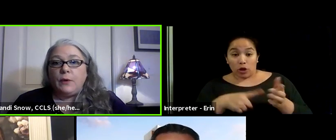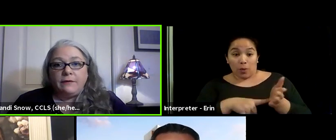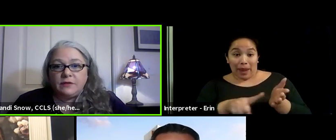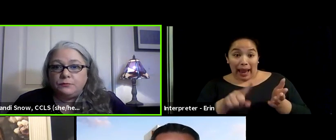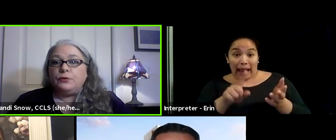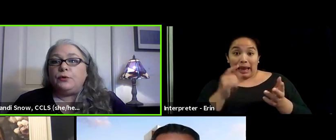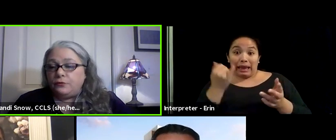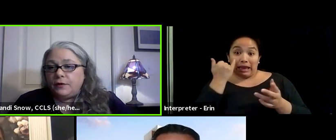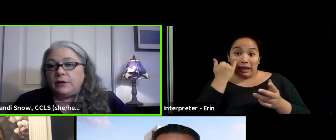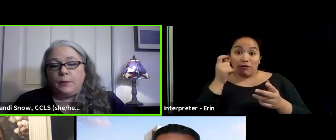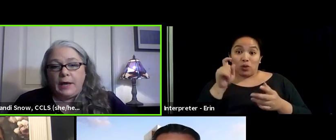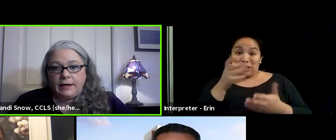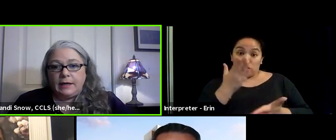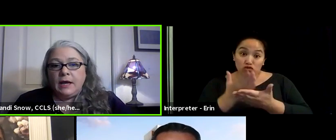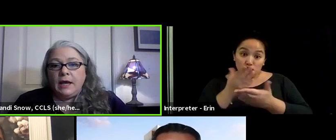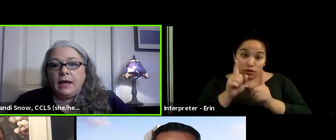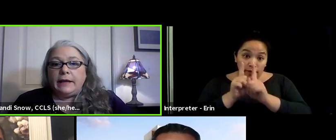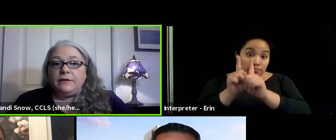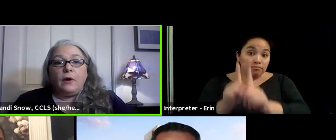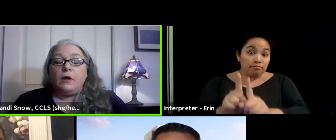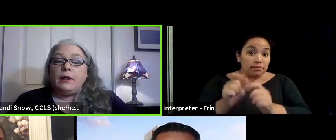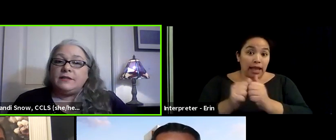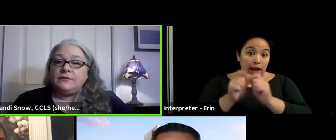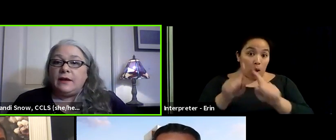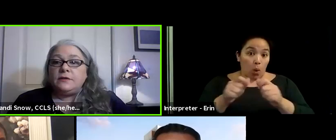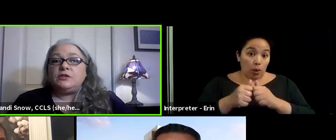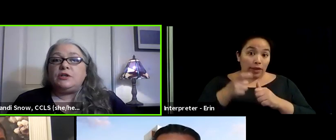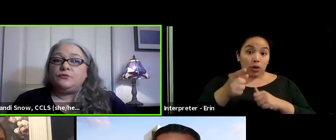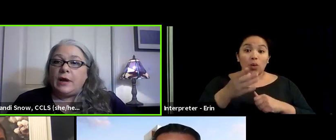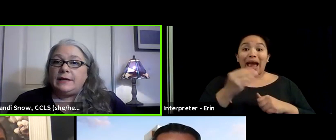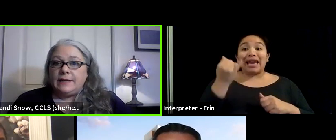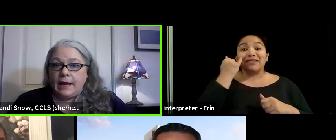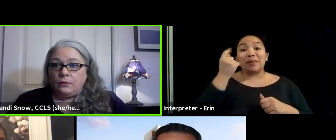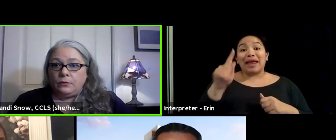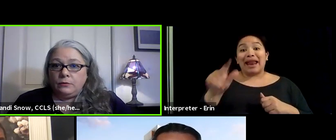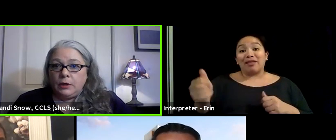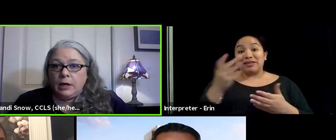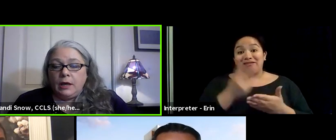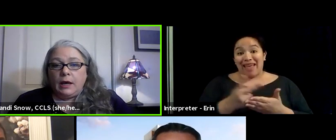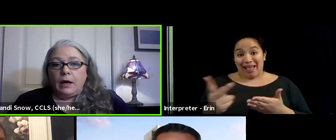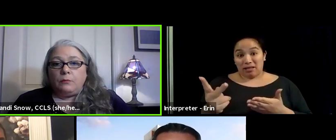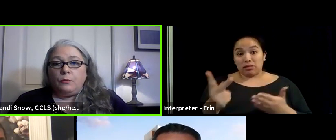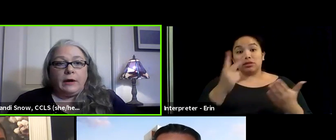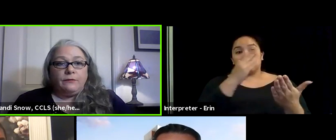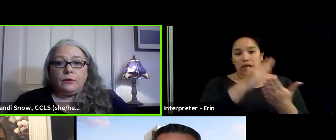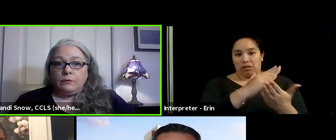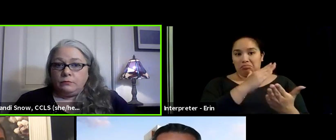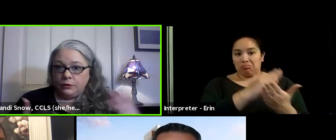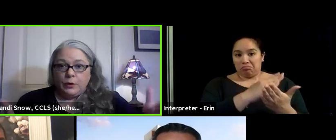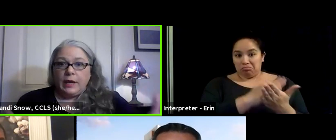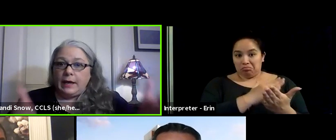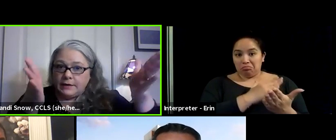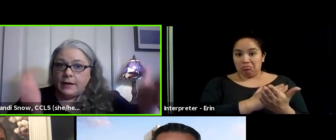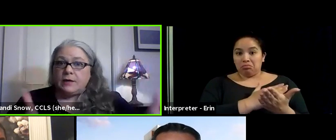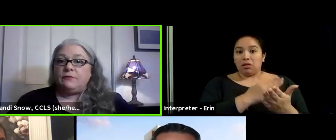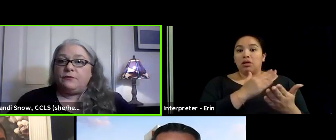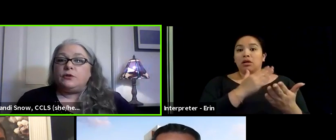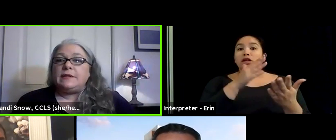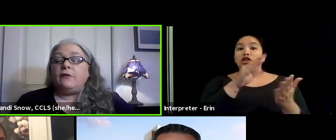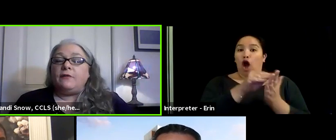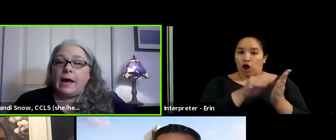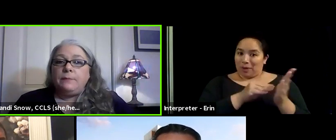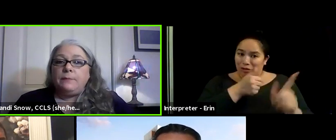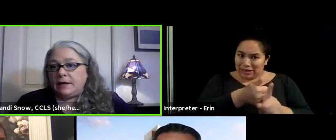you if you have to prove that you paid it. And if all else fails, just write down wherever you can, document